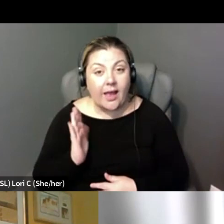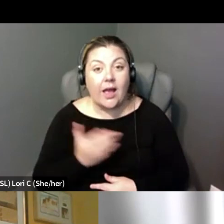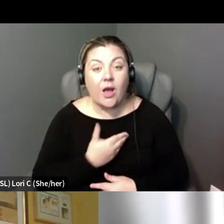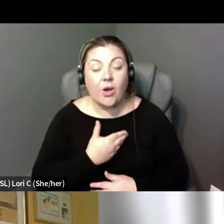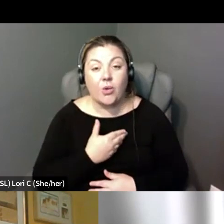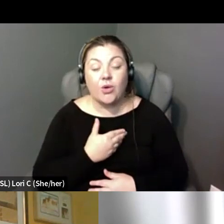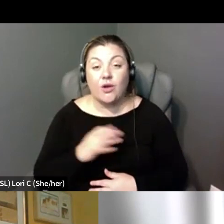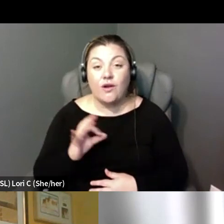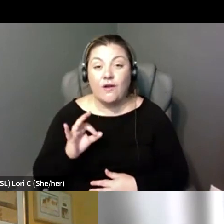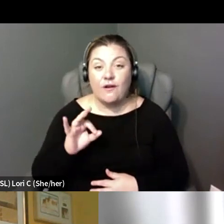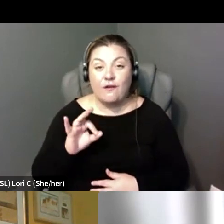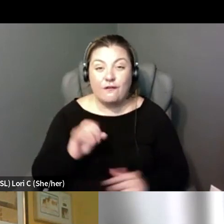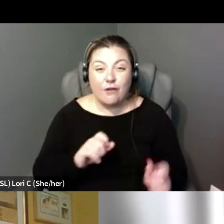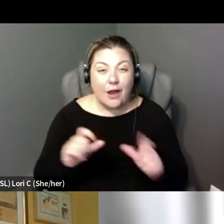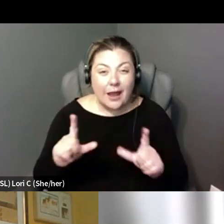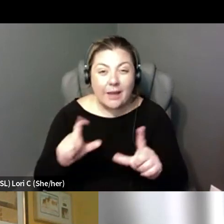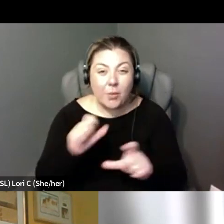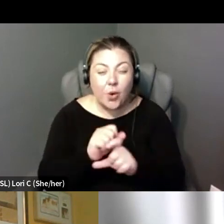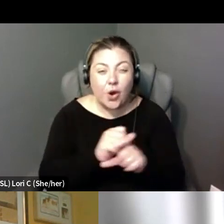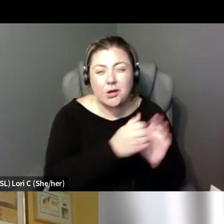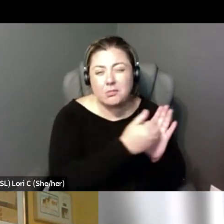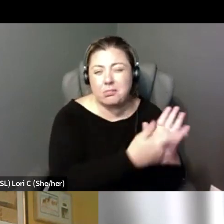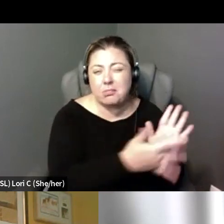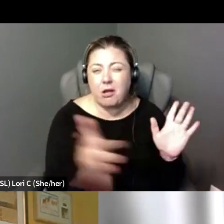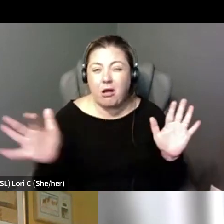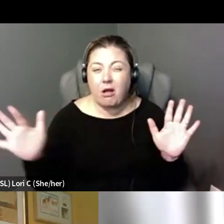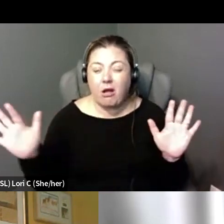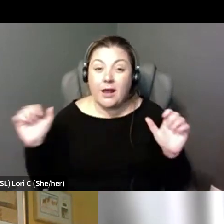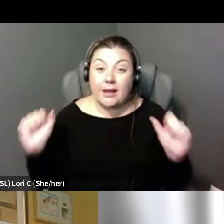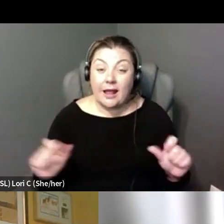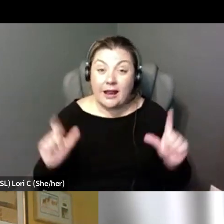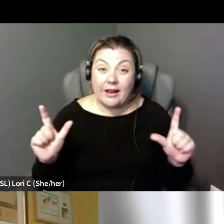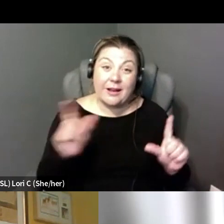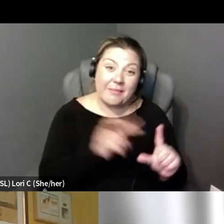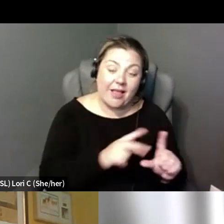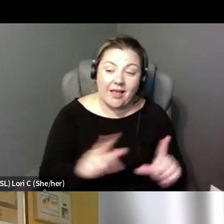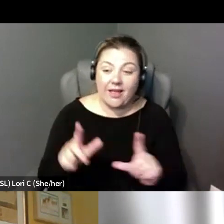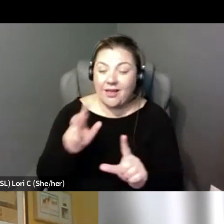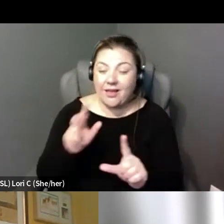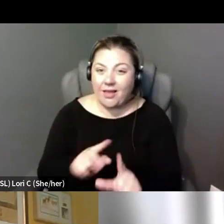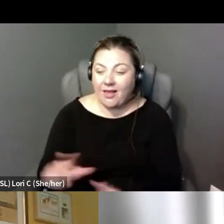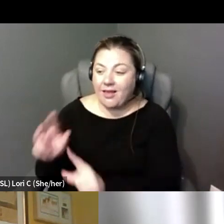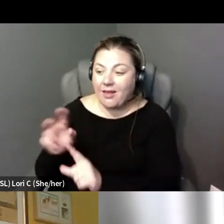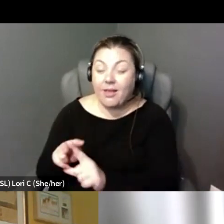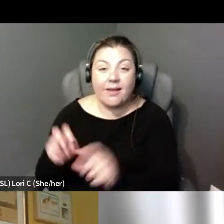broad and yield so many different interesting approaches to various